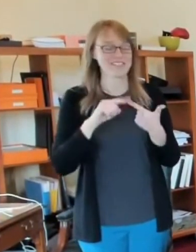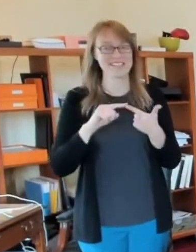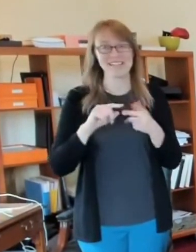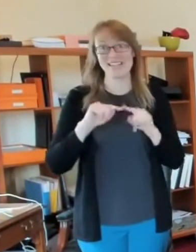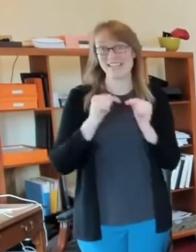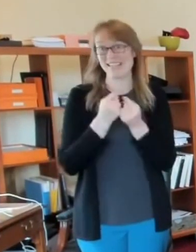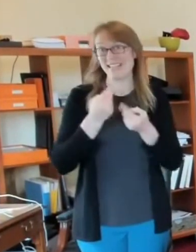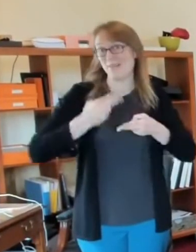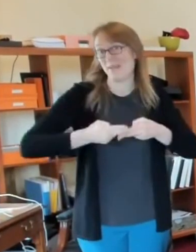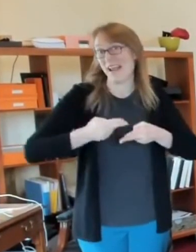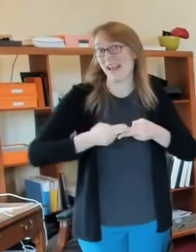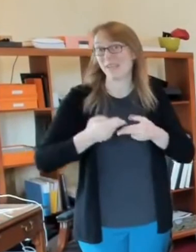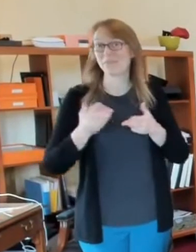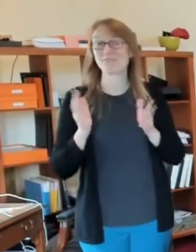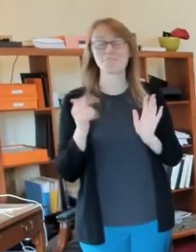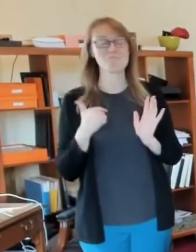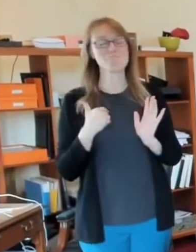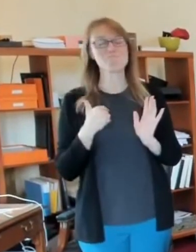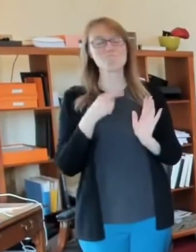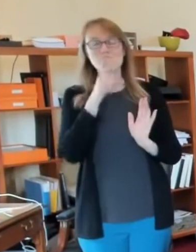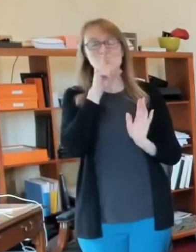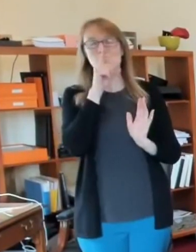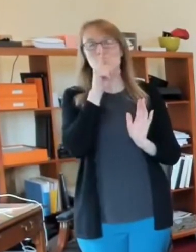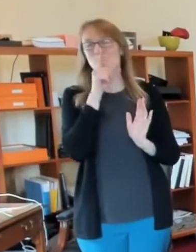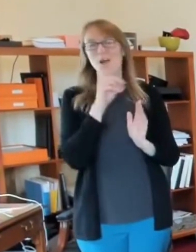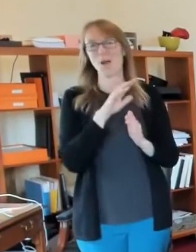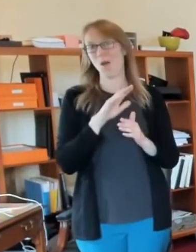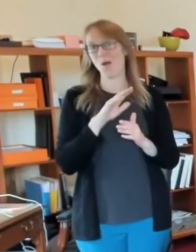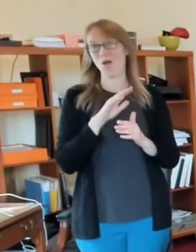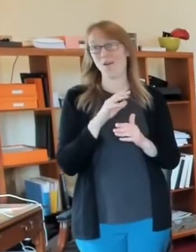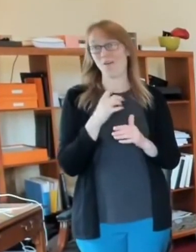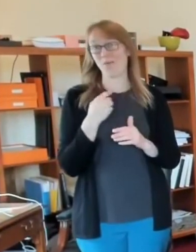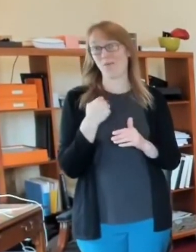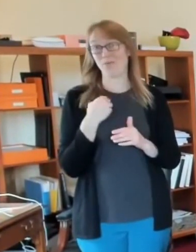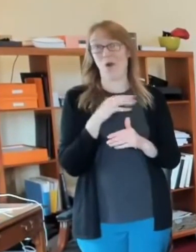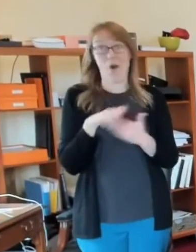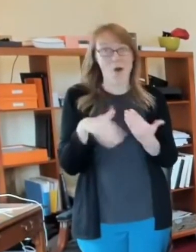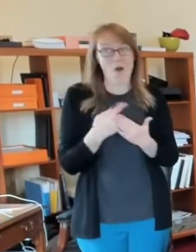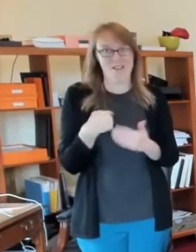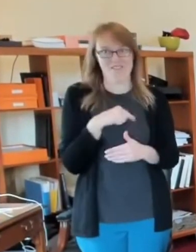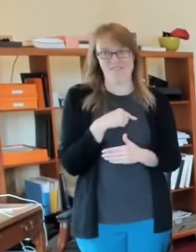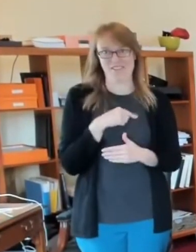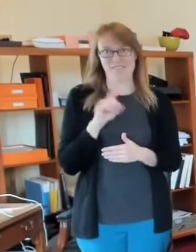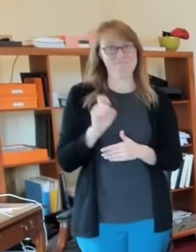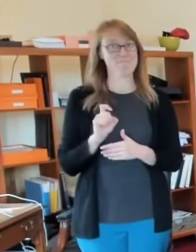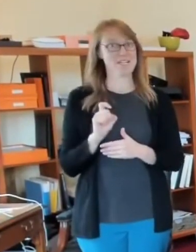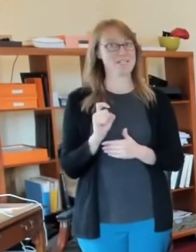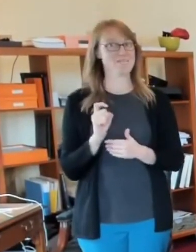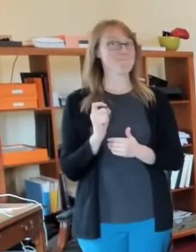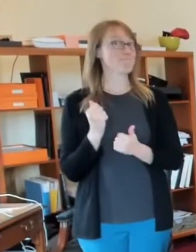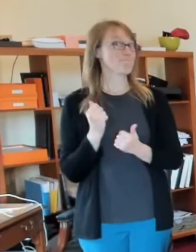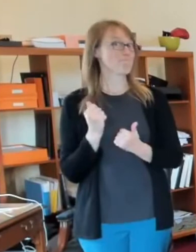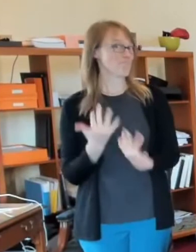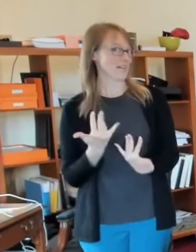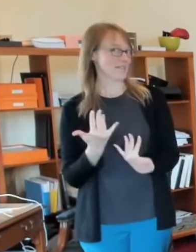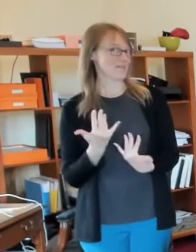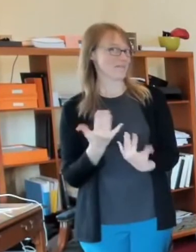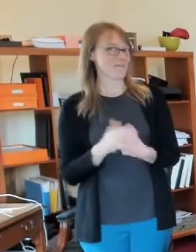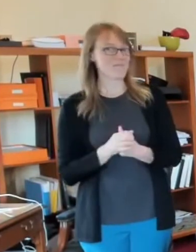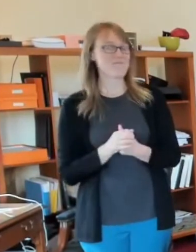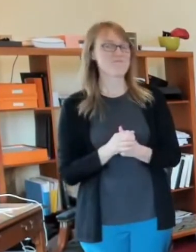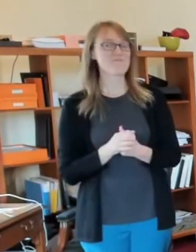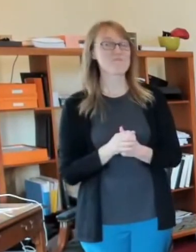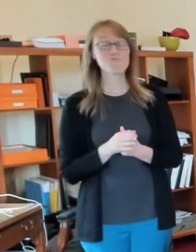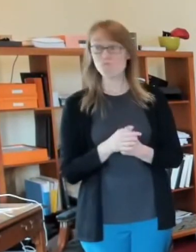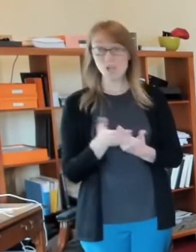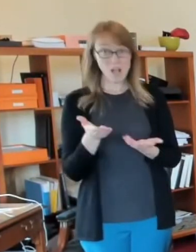on that one. We're all just going to have to wait. So you all can chime in on